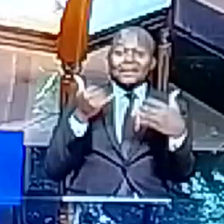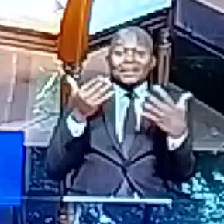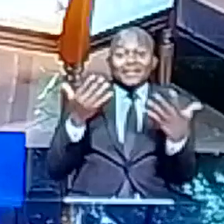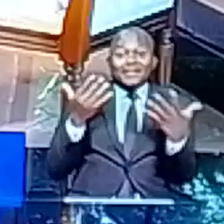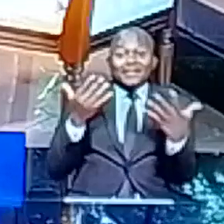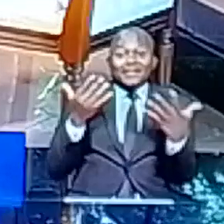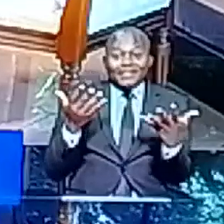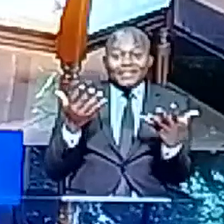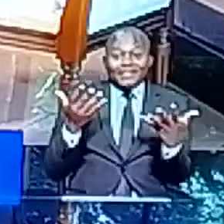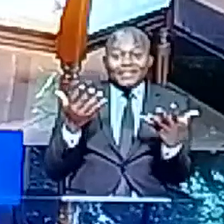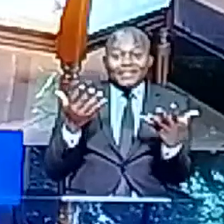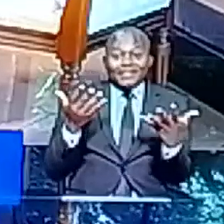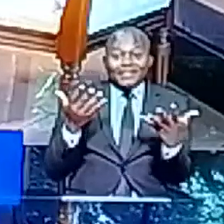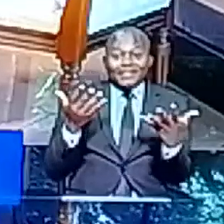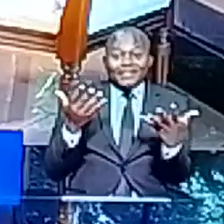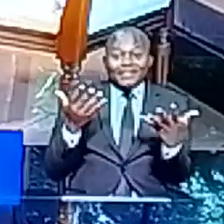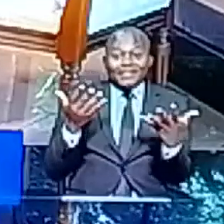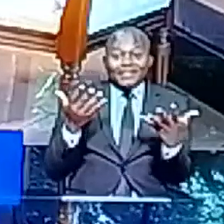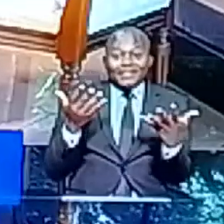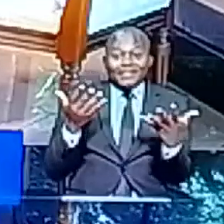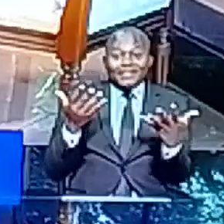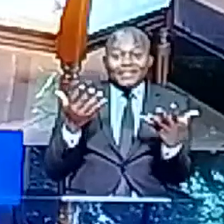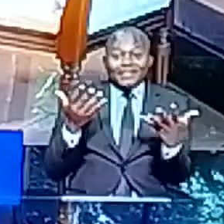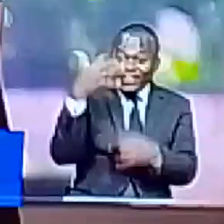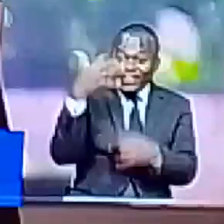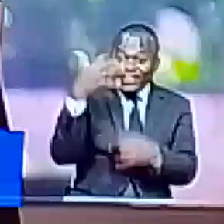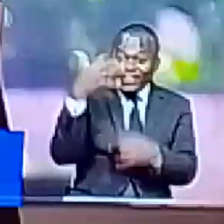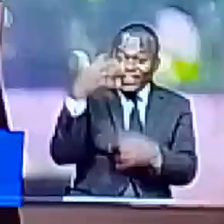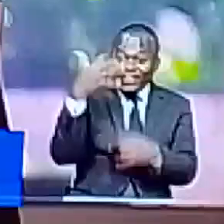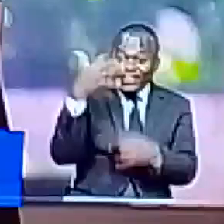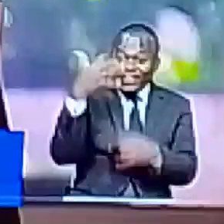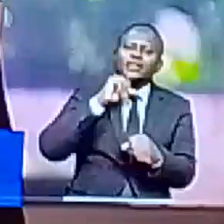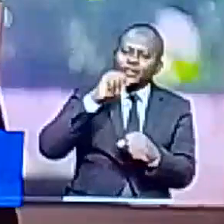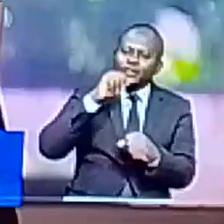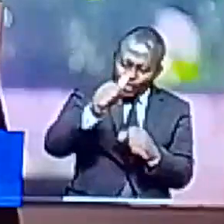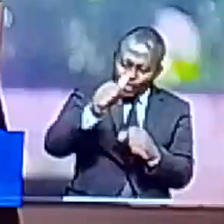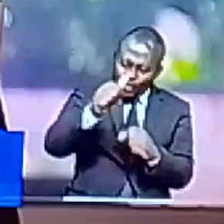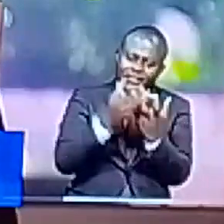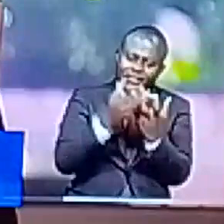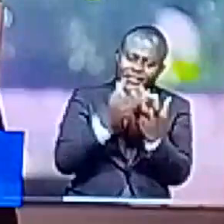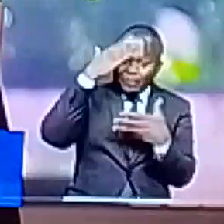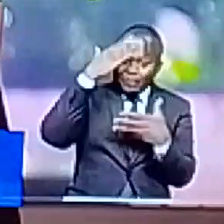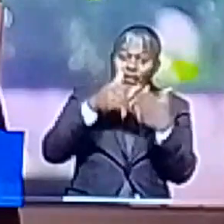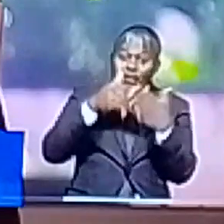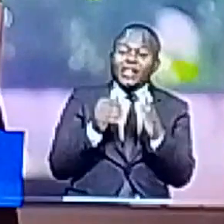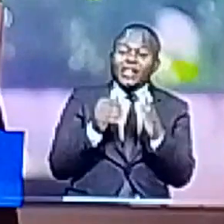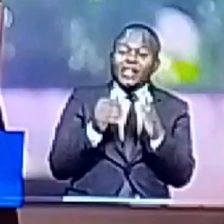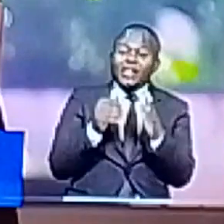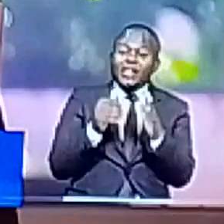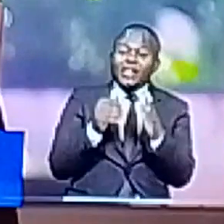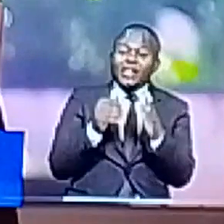Yes, even for the first 5 years, you could say, no, you don't deserve it because you cheated or you...